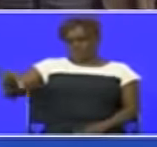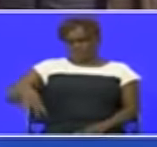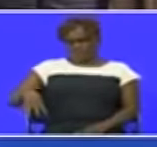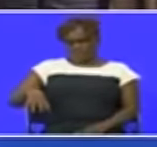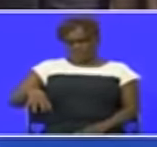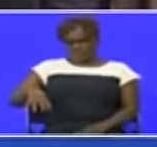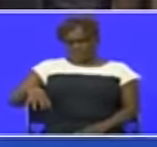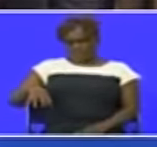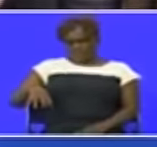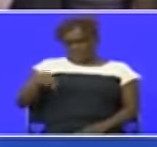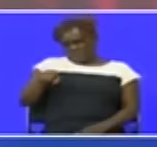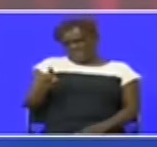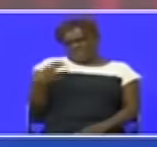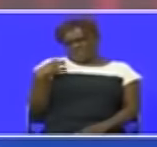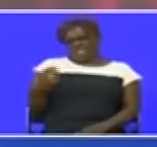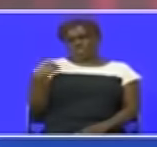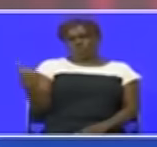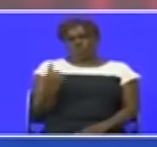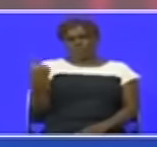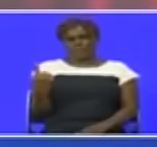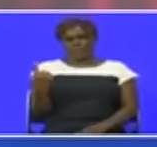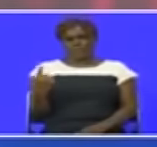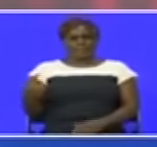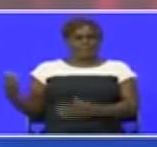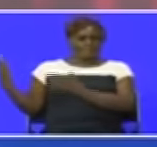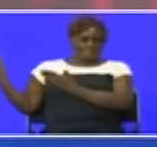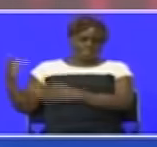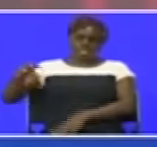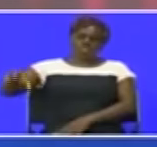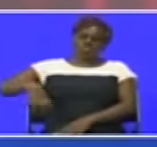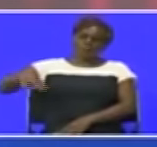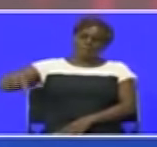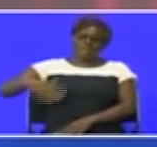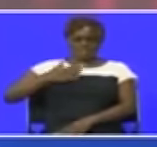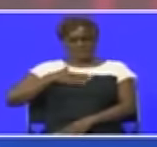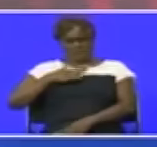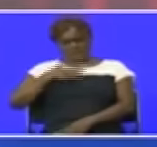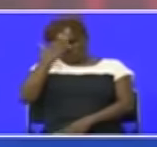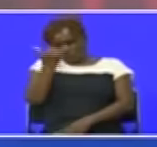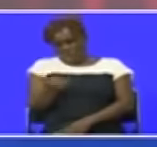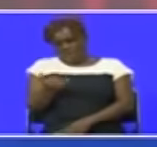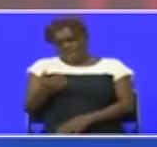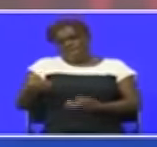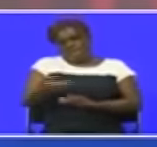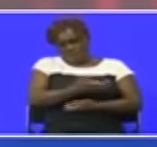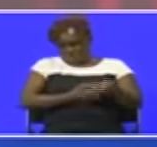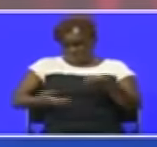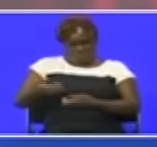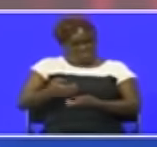are a reserve of the herbs they lament. Tupanda kama hii ndo supermarket yetu, ni kwa maana uchumi iko juu.